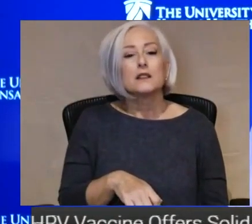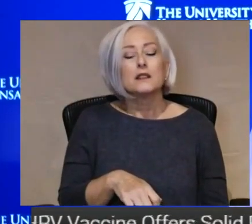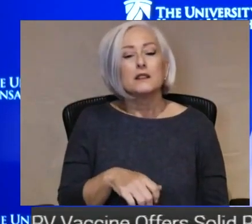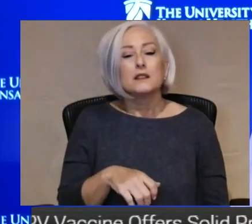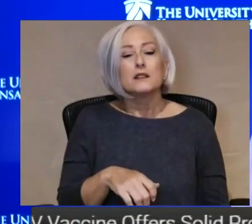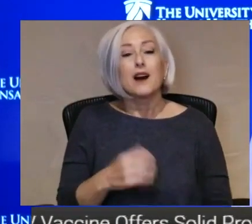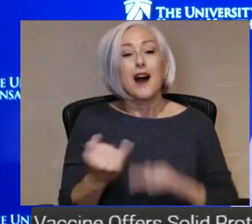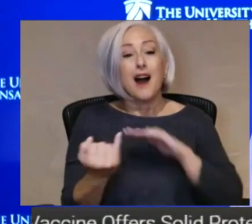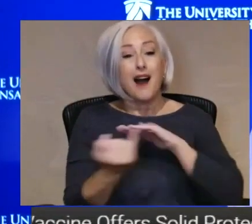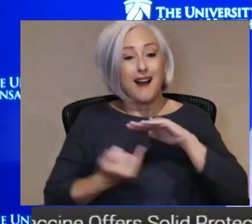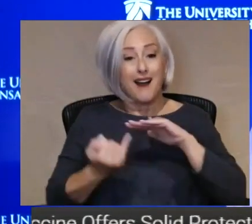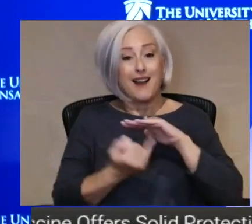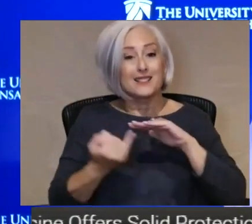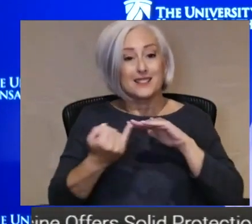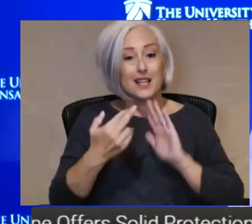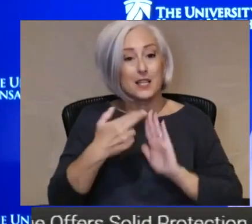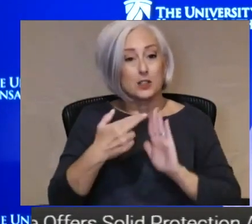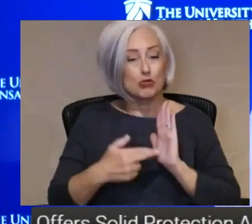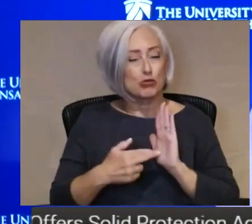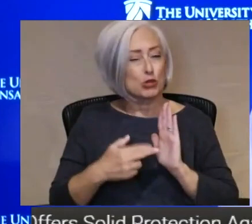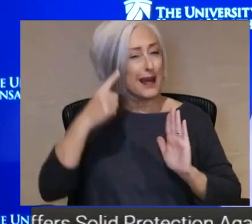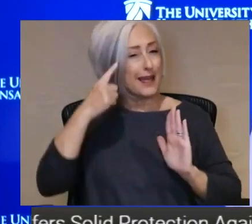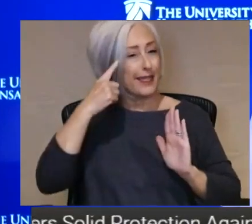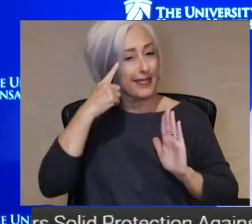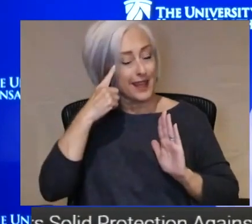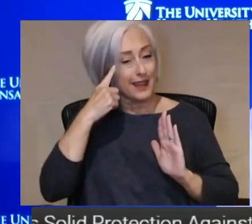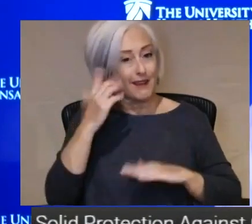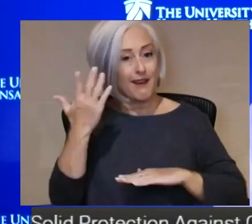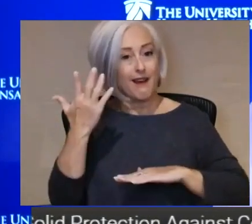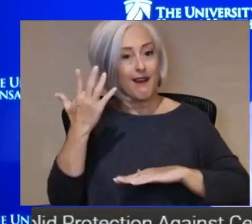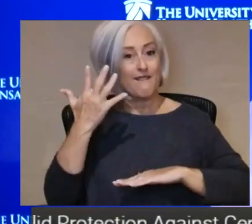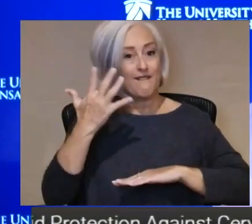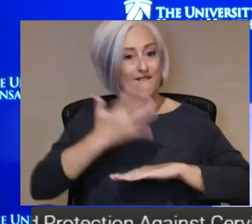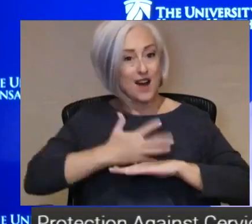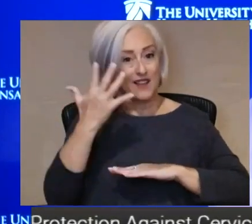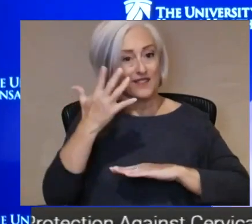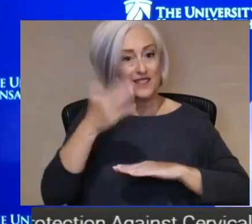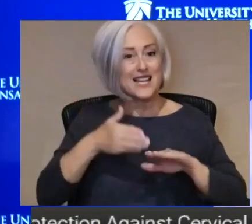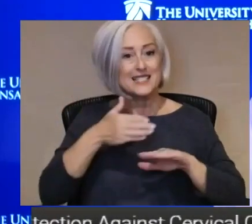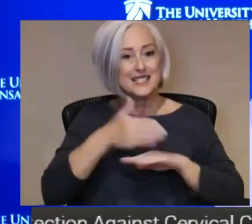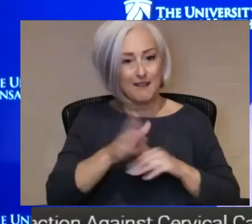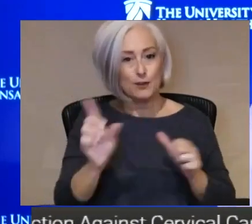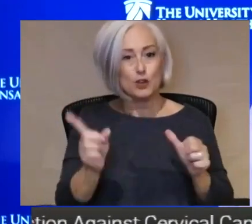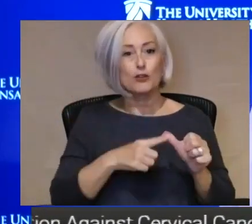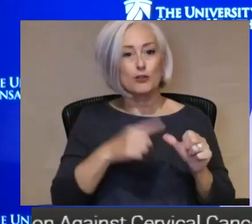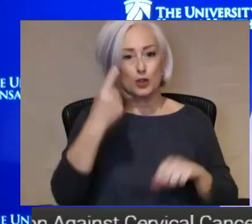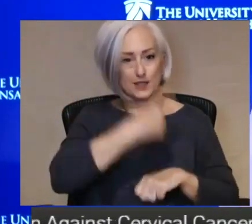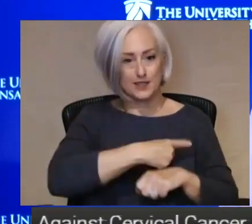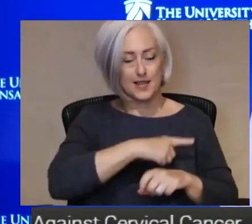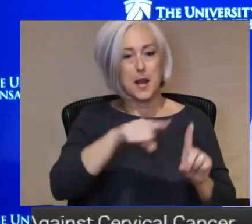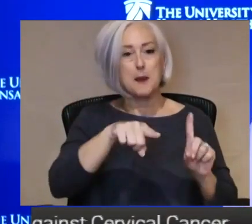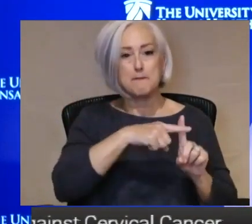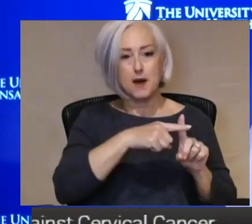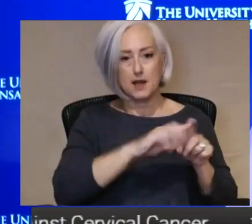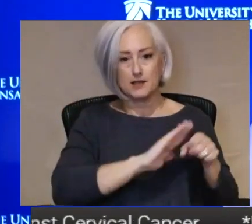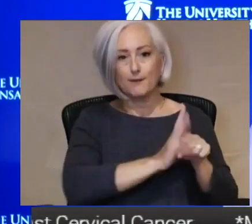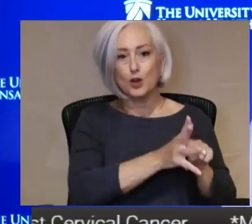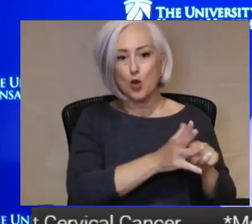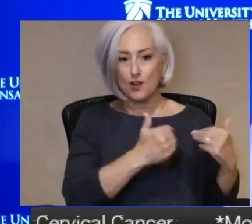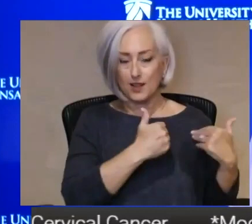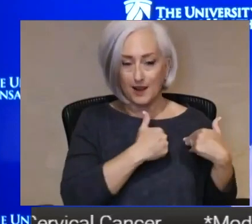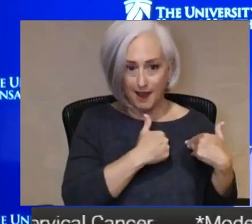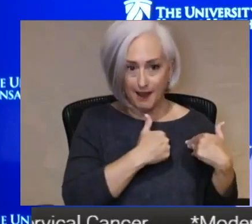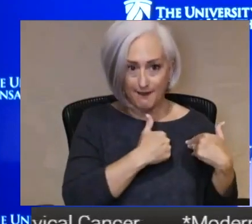isolation guidance, I believe it's 5 days, isn't it? And then wearing a mask for the rest of that 5 days to complete a total of 10 days.